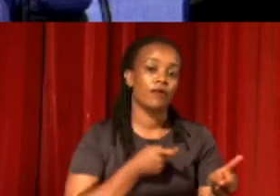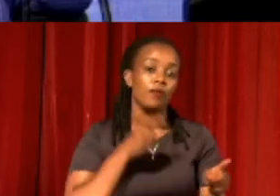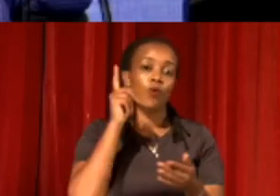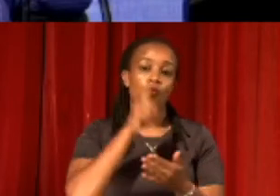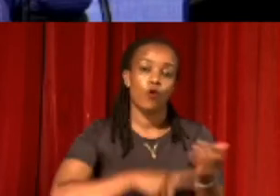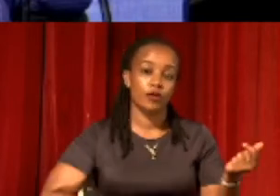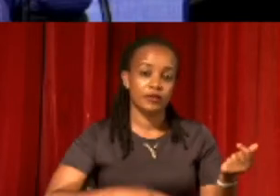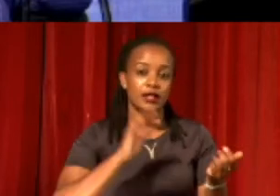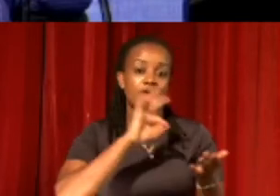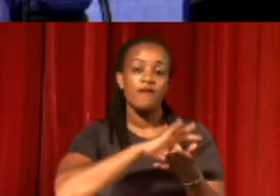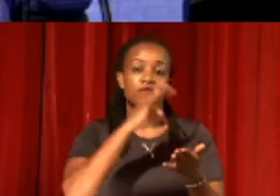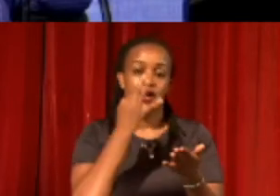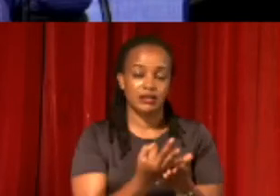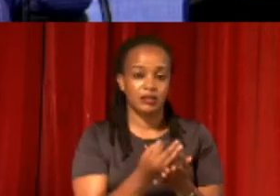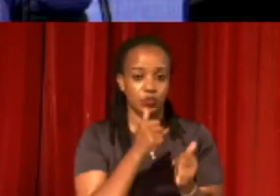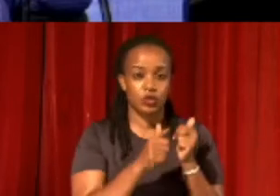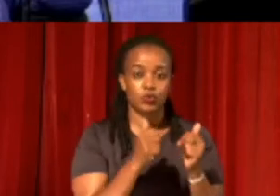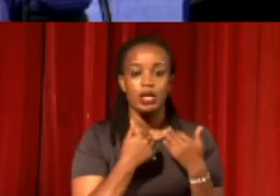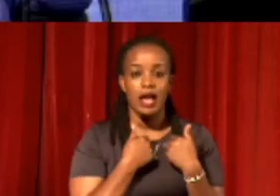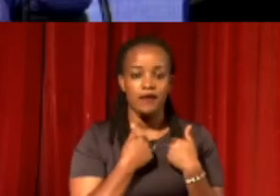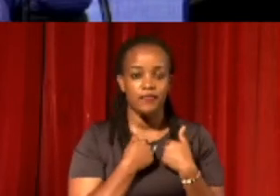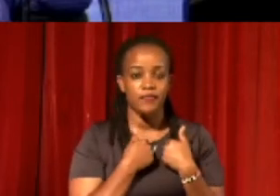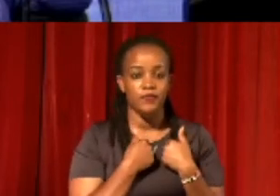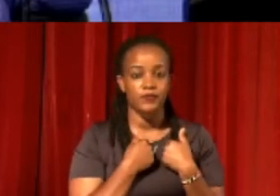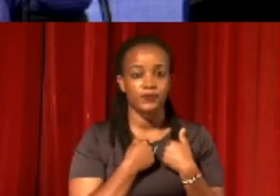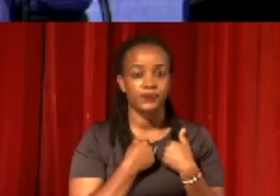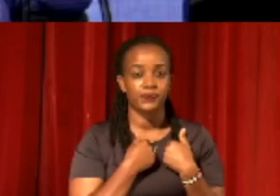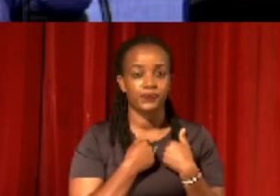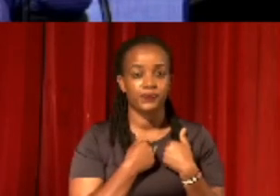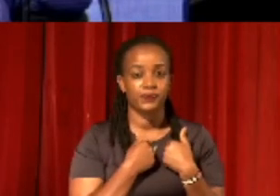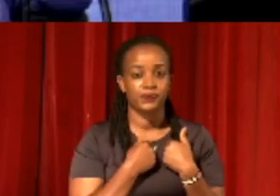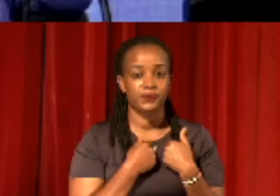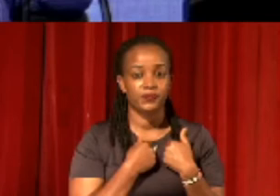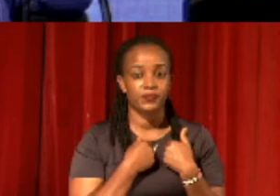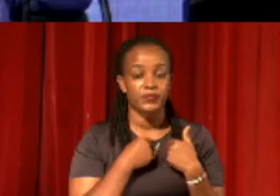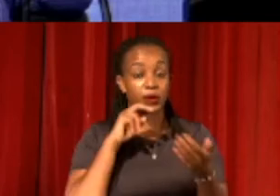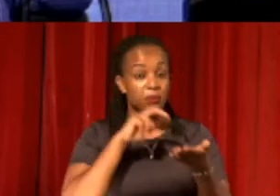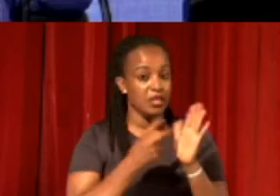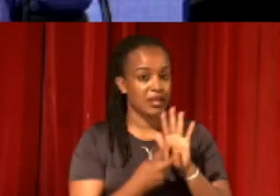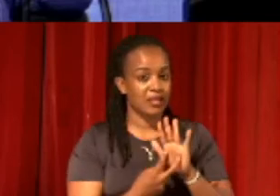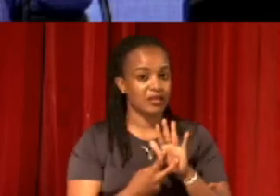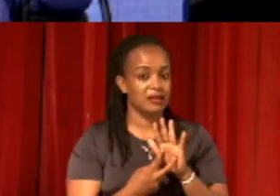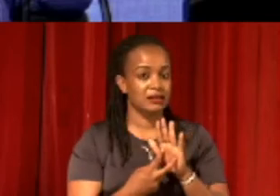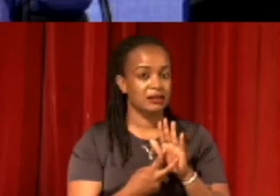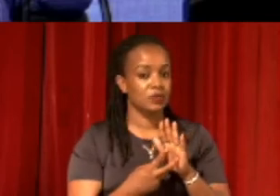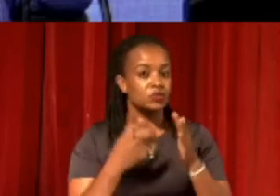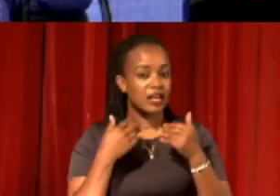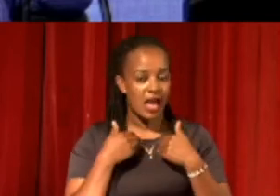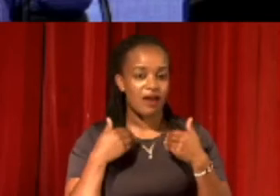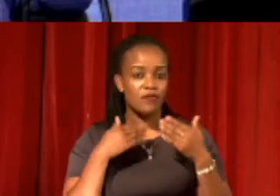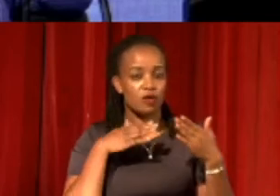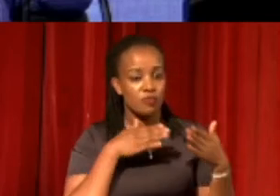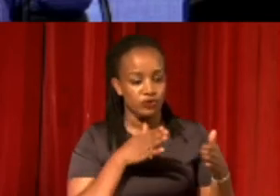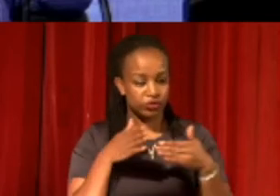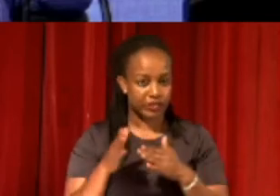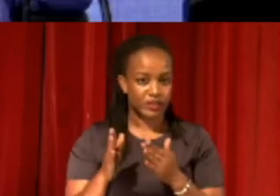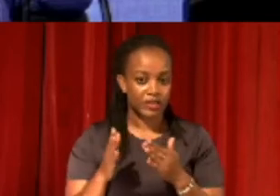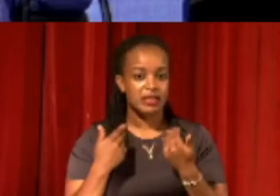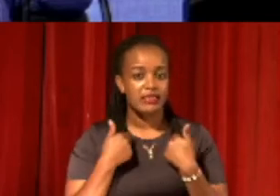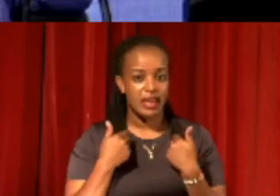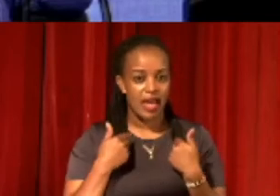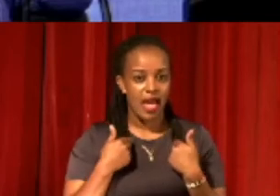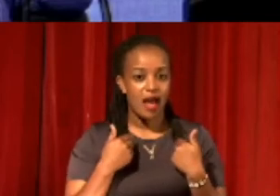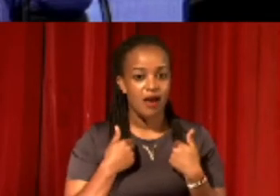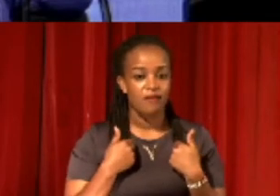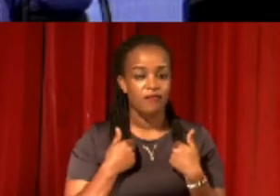is given to whatever sector across the entire 100 million. Mm-hmm. So they have space, they have provision for